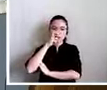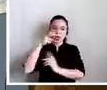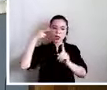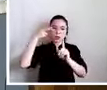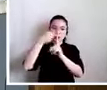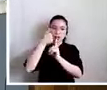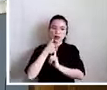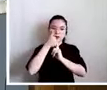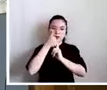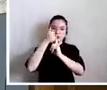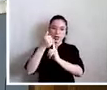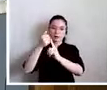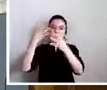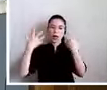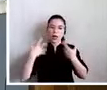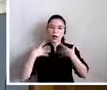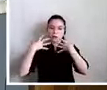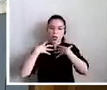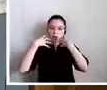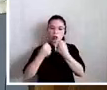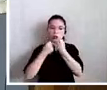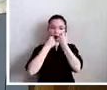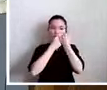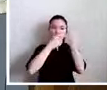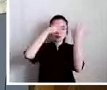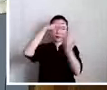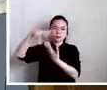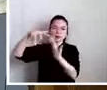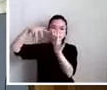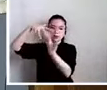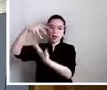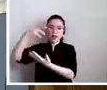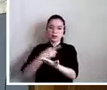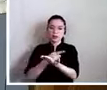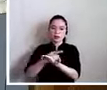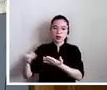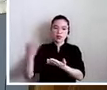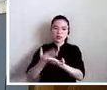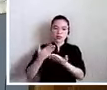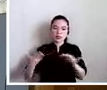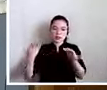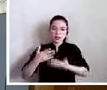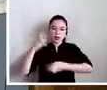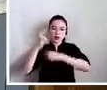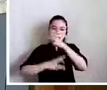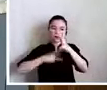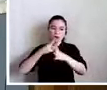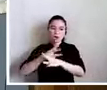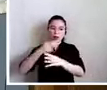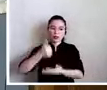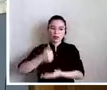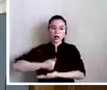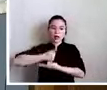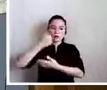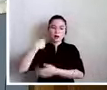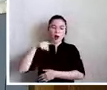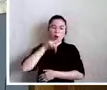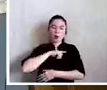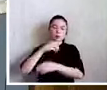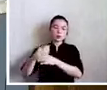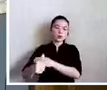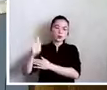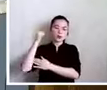ourselves, be zealous toward our fellow men, and rightly despise the things of the world. Help us to overcome